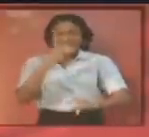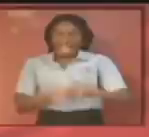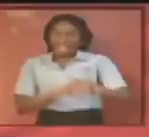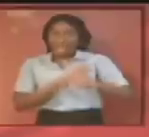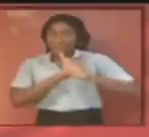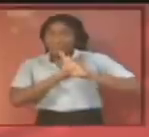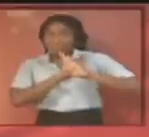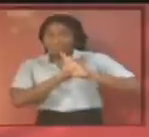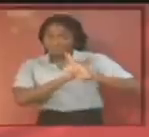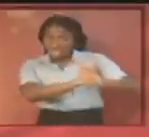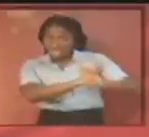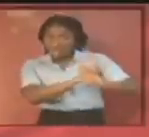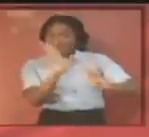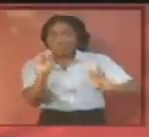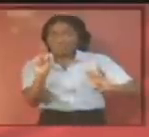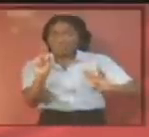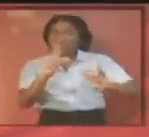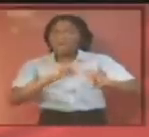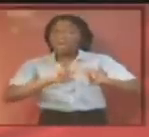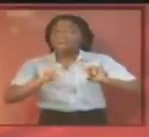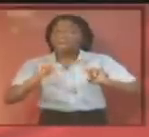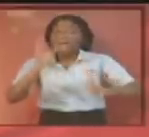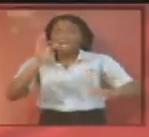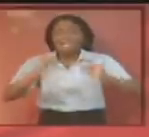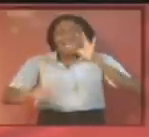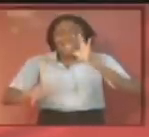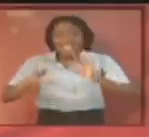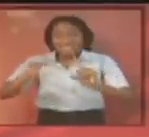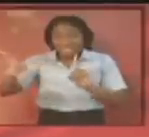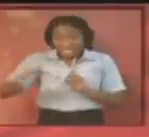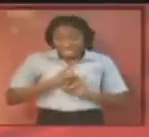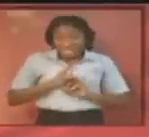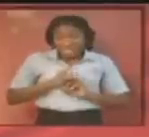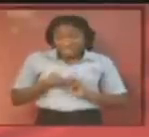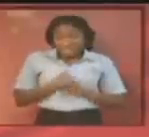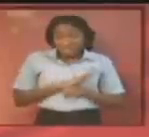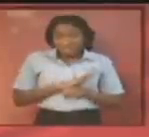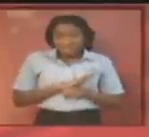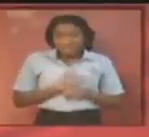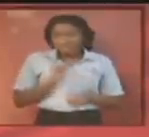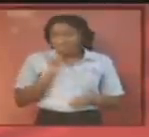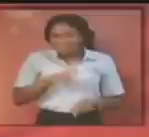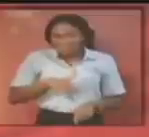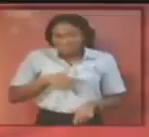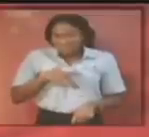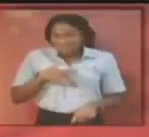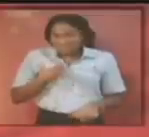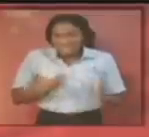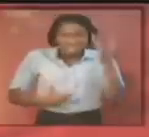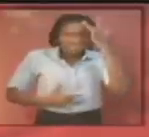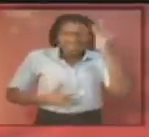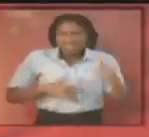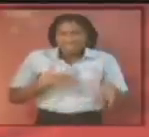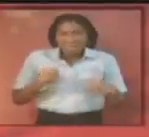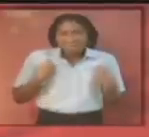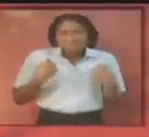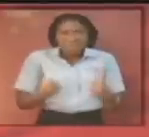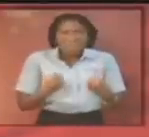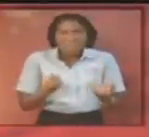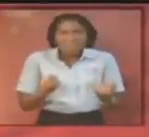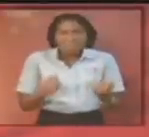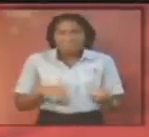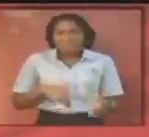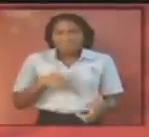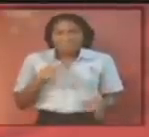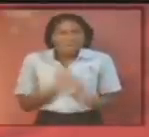but they all reduce your chance of becoming sick if infected. And they're all extremely effective at preventing severe